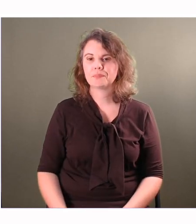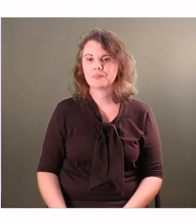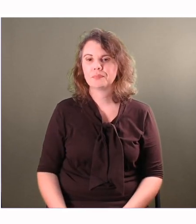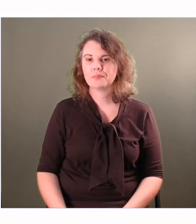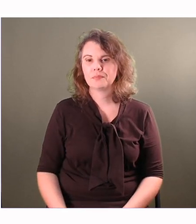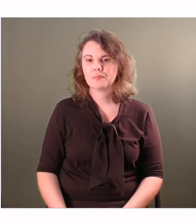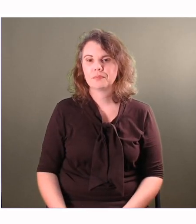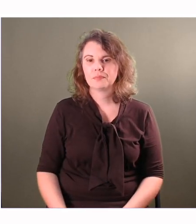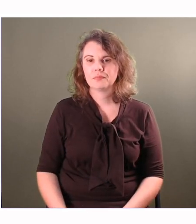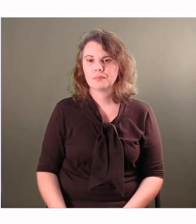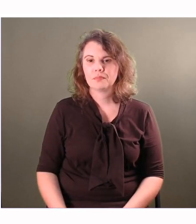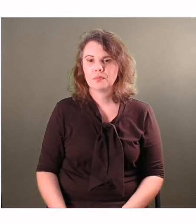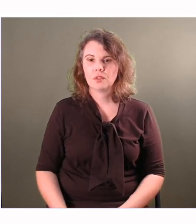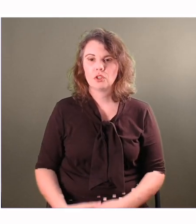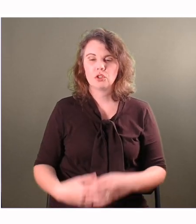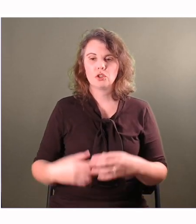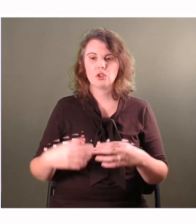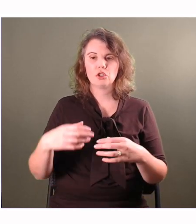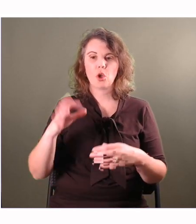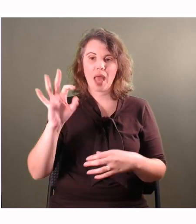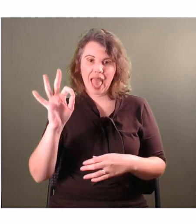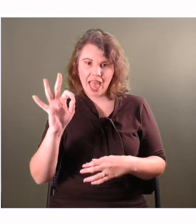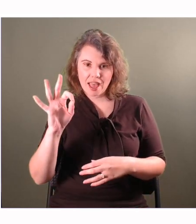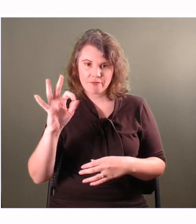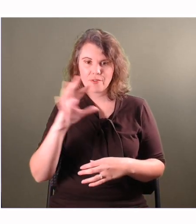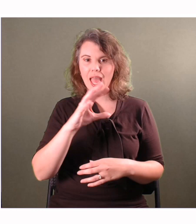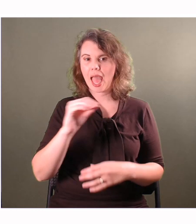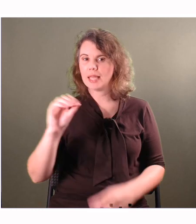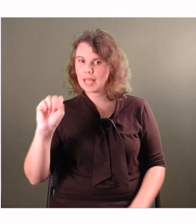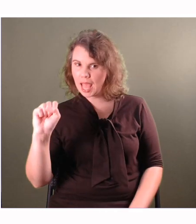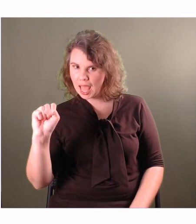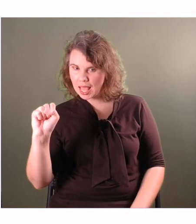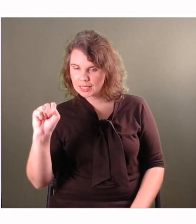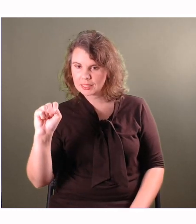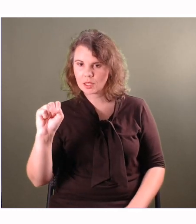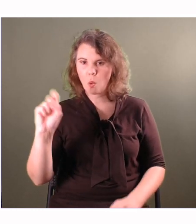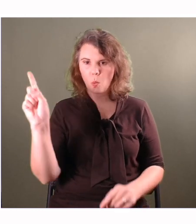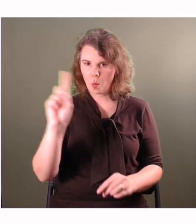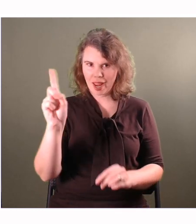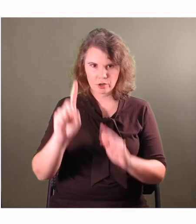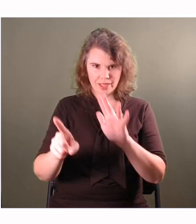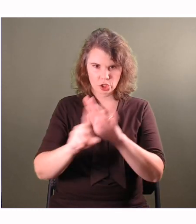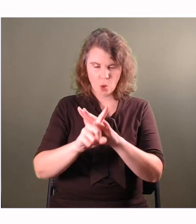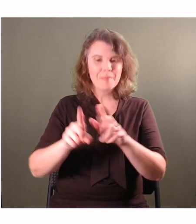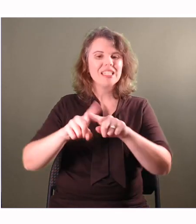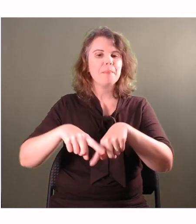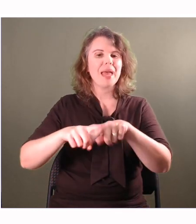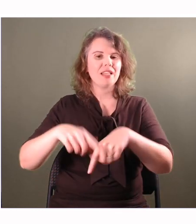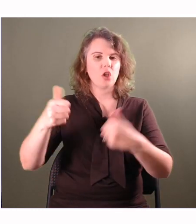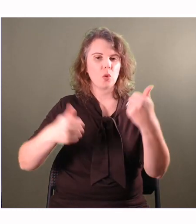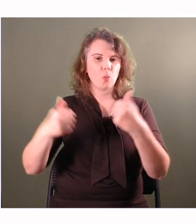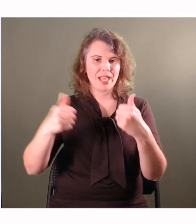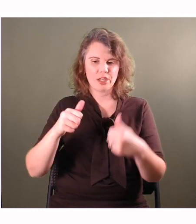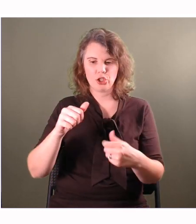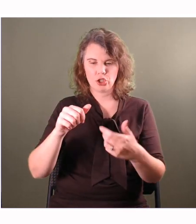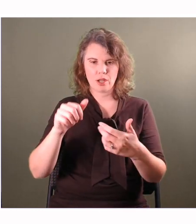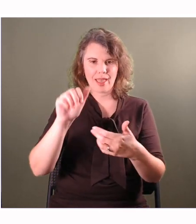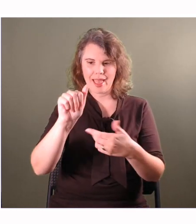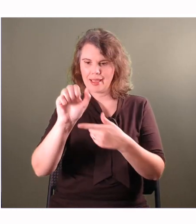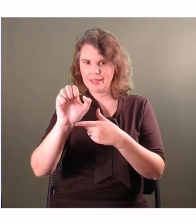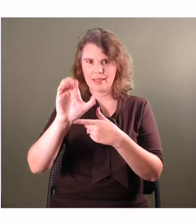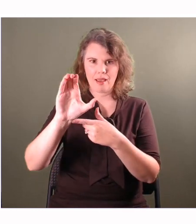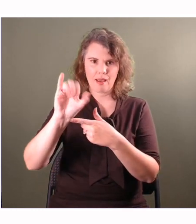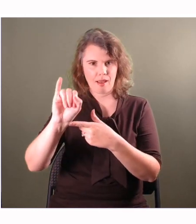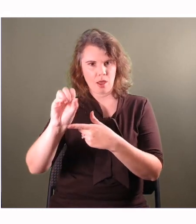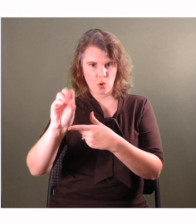could make where the F and S are supposed to appear contingent on the vowel.